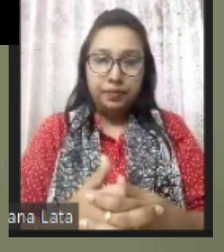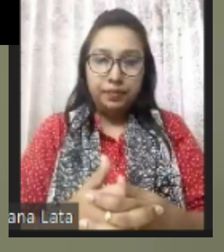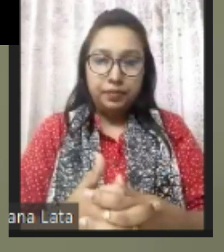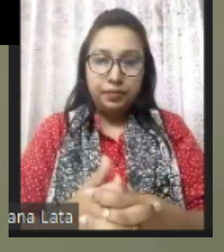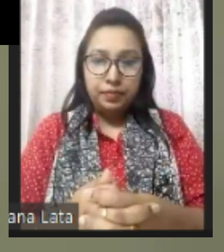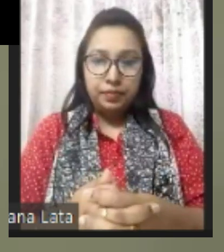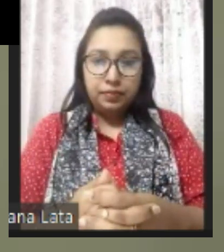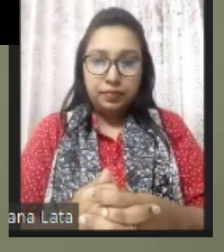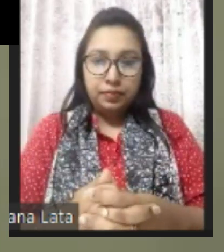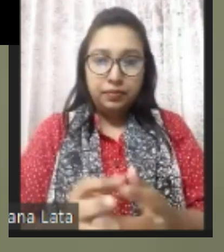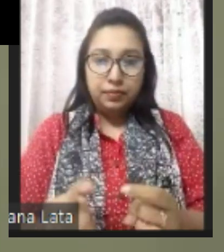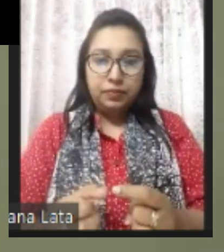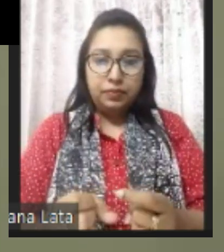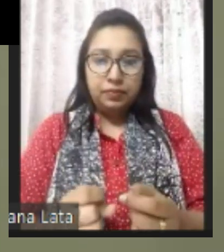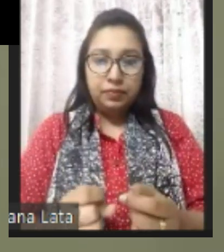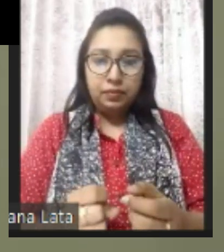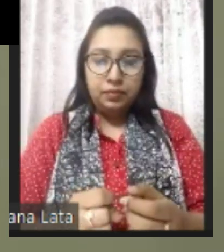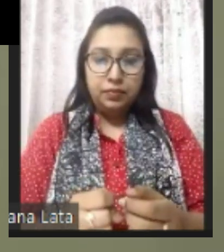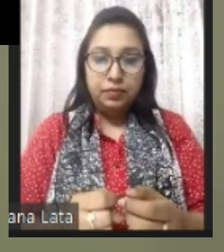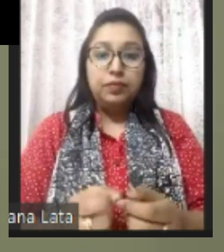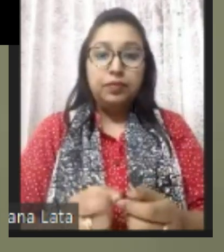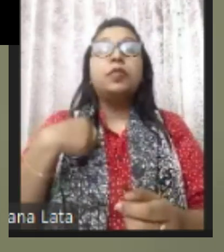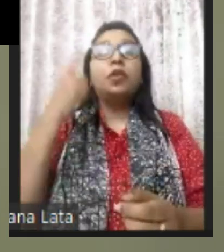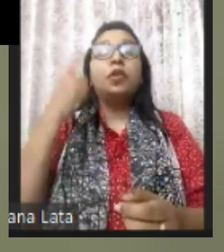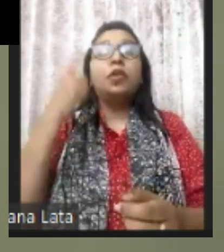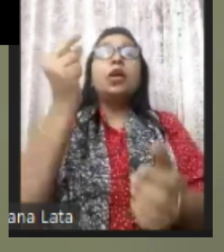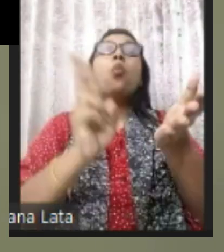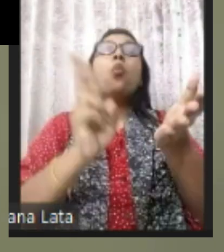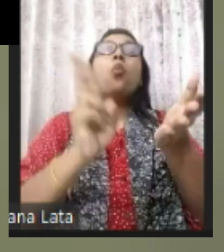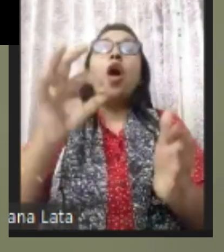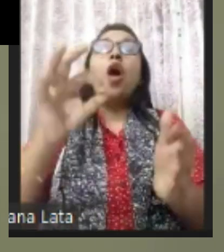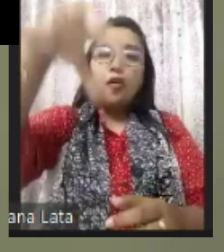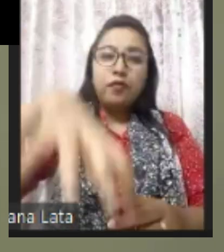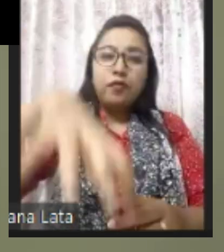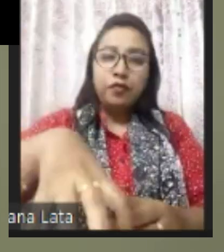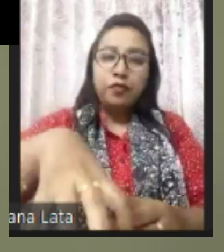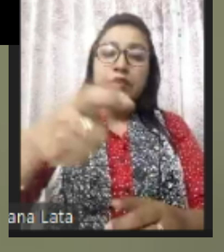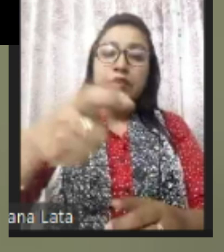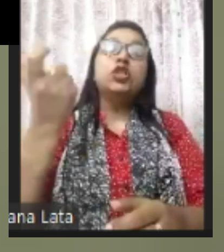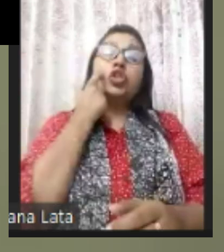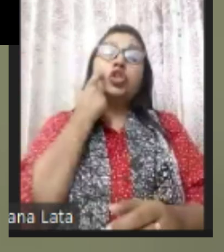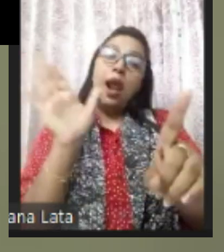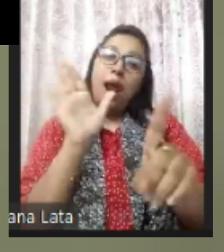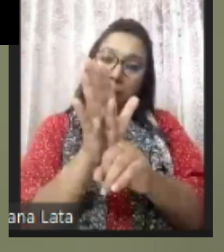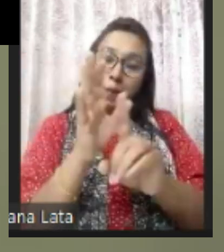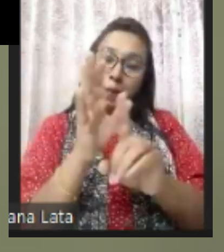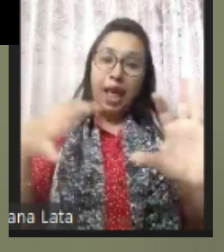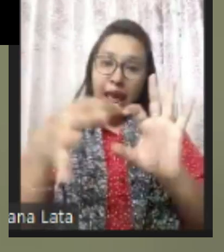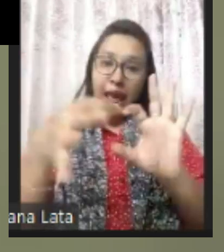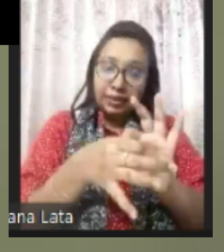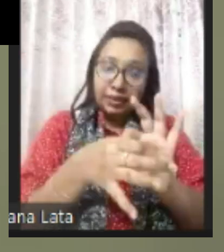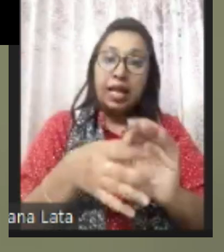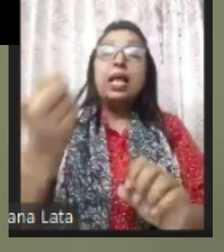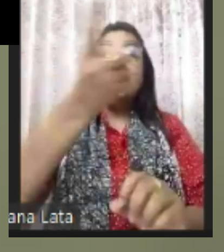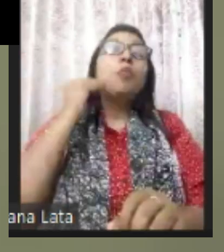development partners, including the UN agencies, in supporting the government to promote digital inclusion to ensure that no one is left behind